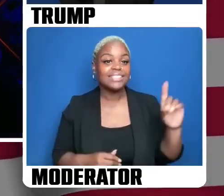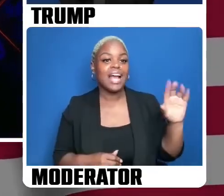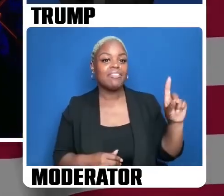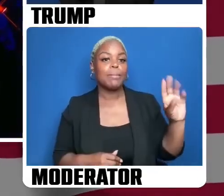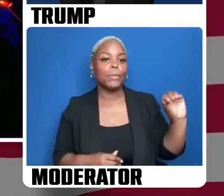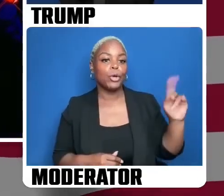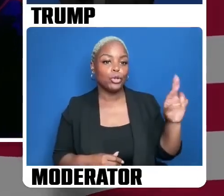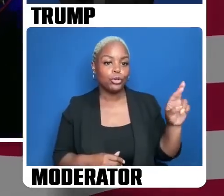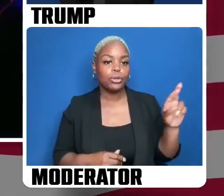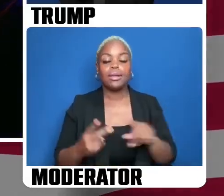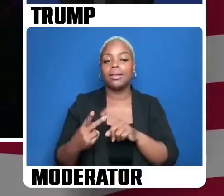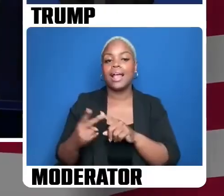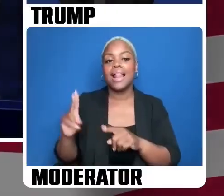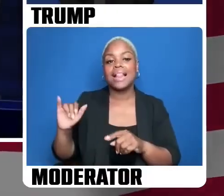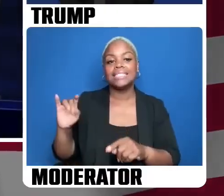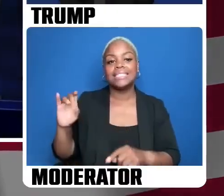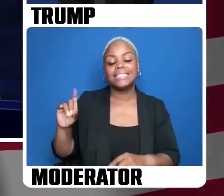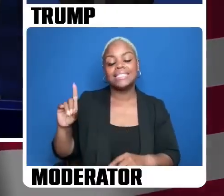Davis.